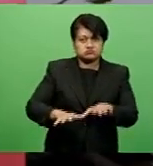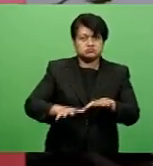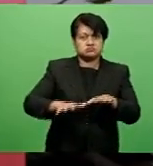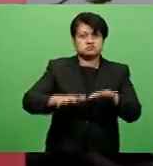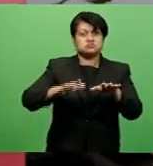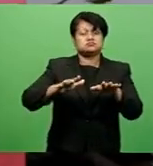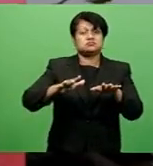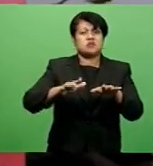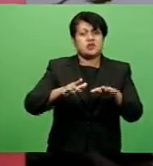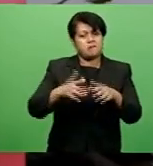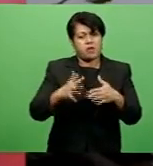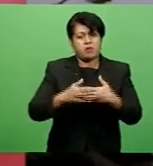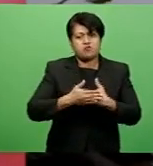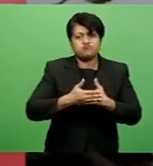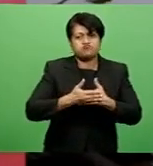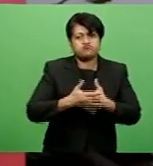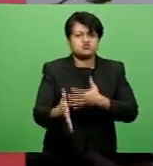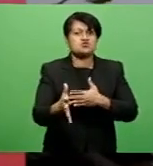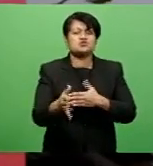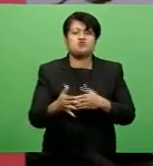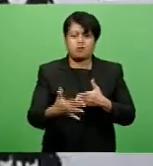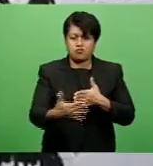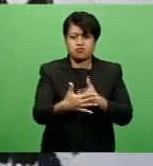extent bursting its bank.